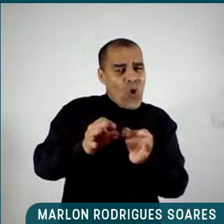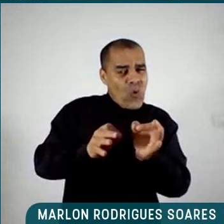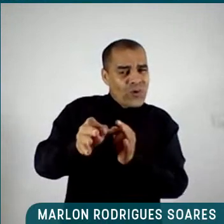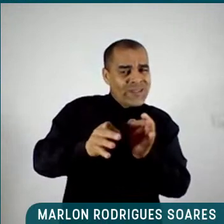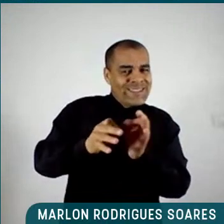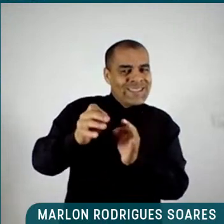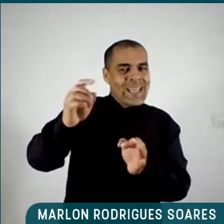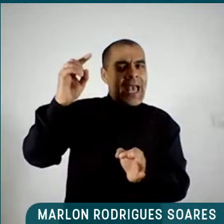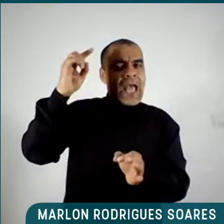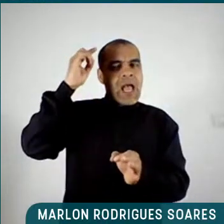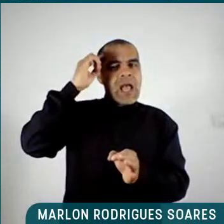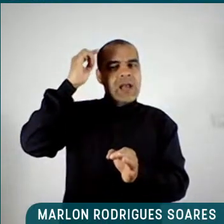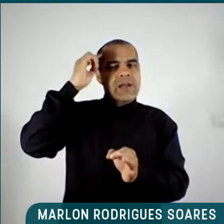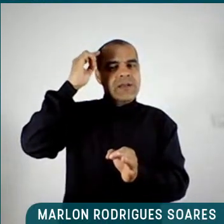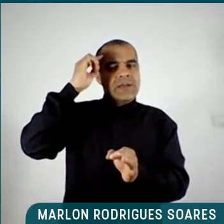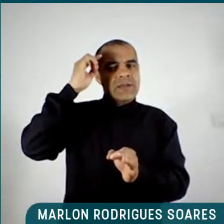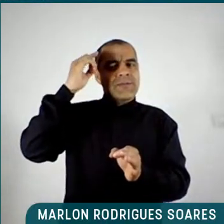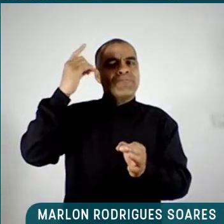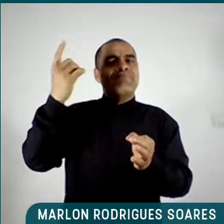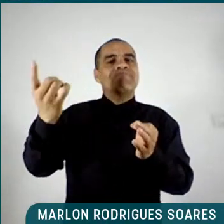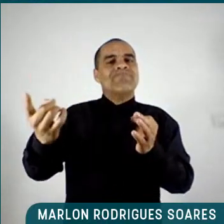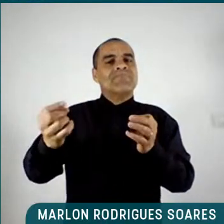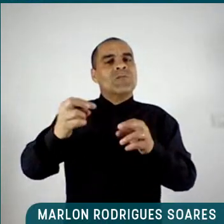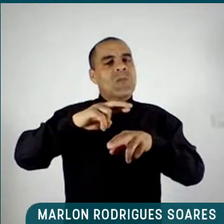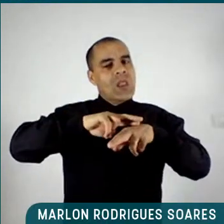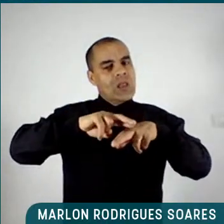are designed